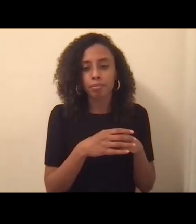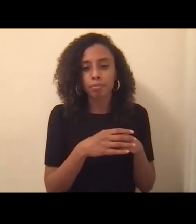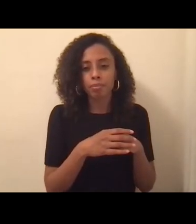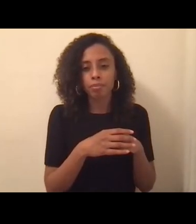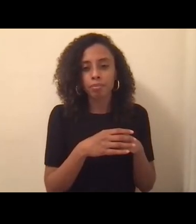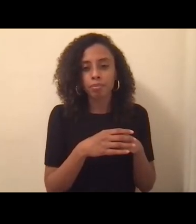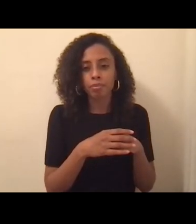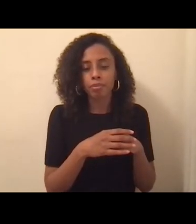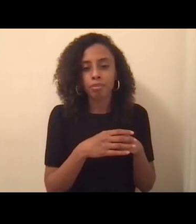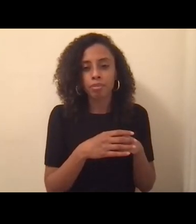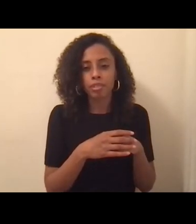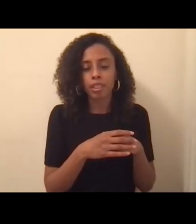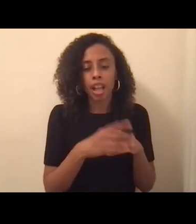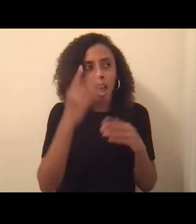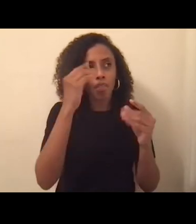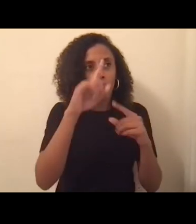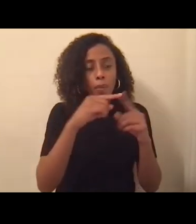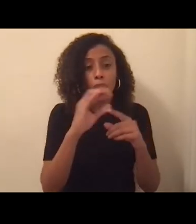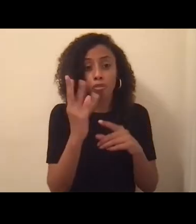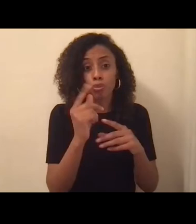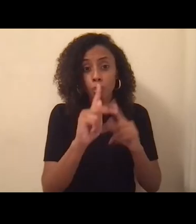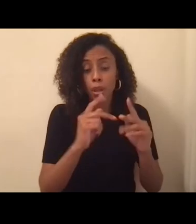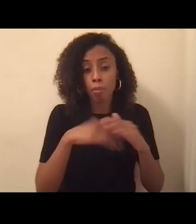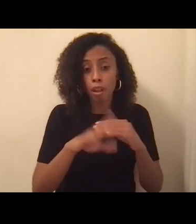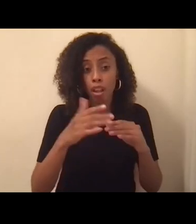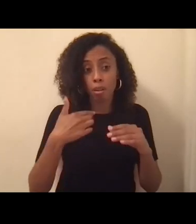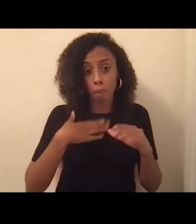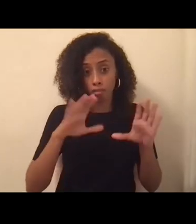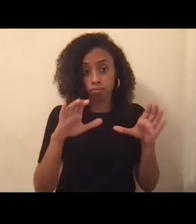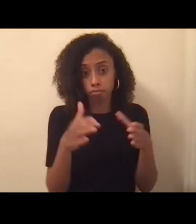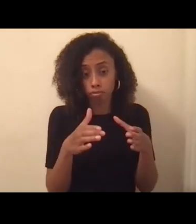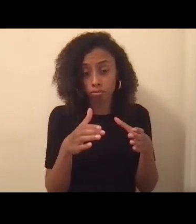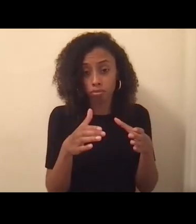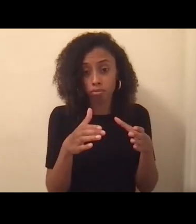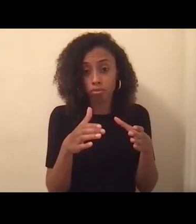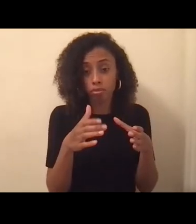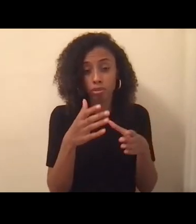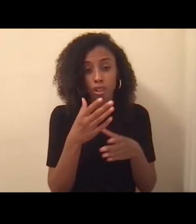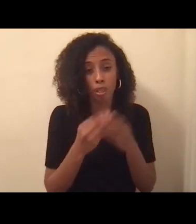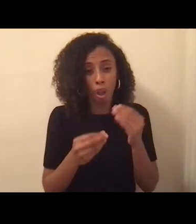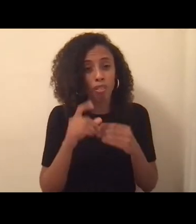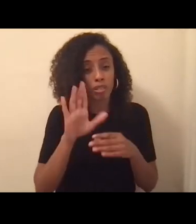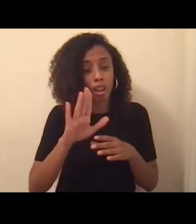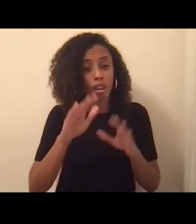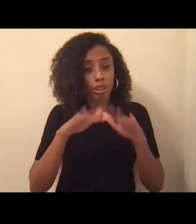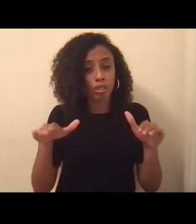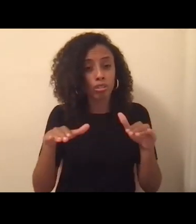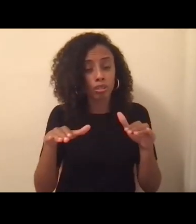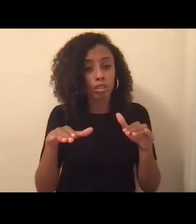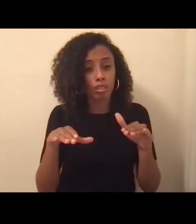people who are in our circle, of the women in my circle, actually lost children to suicide in the last